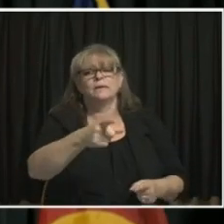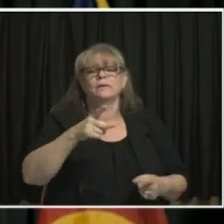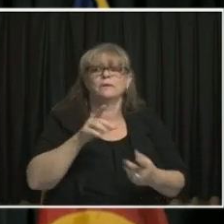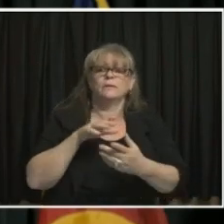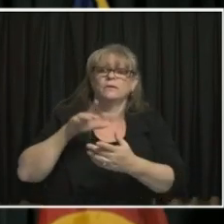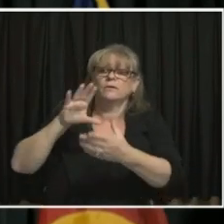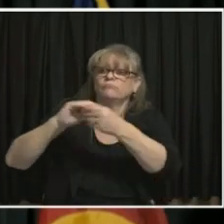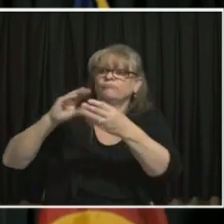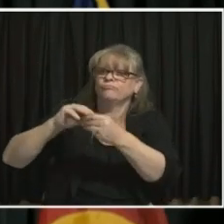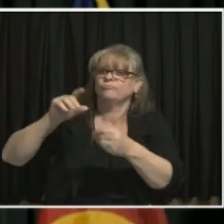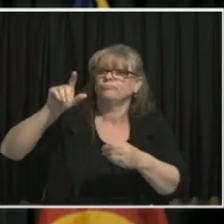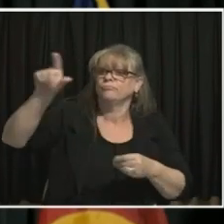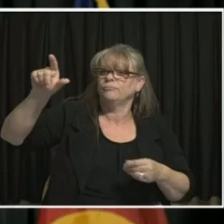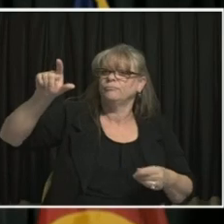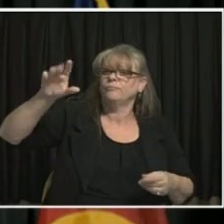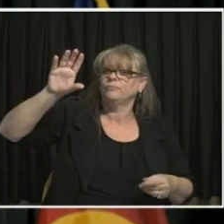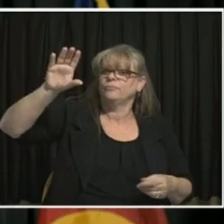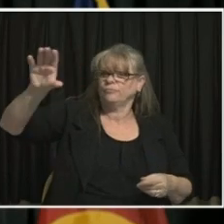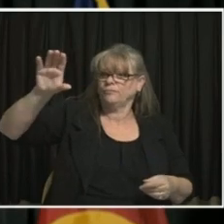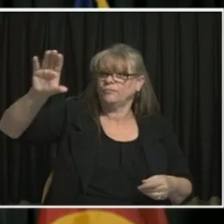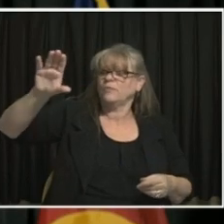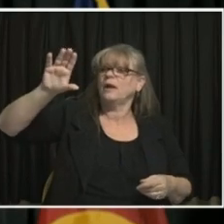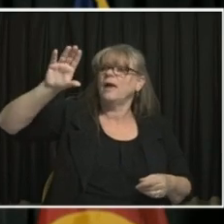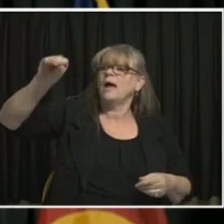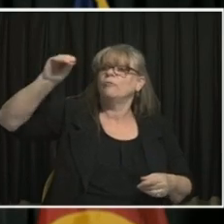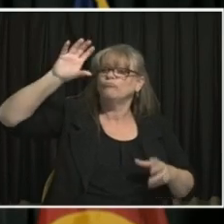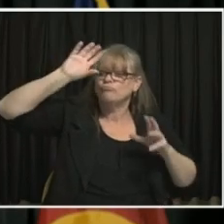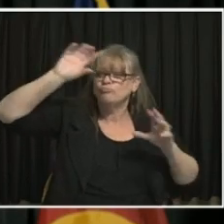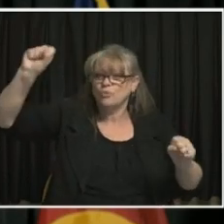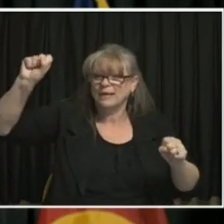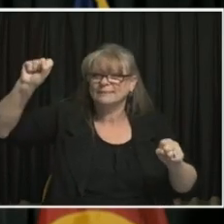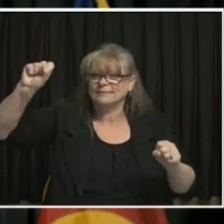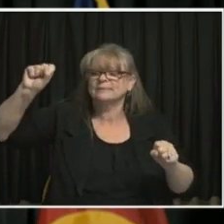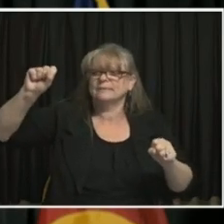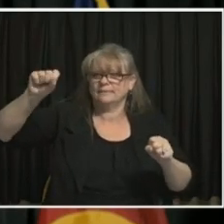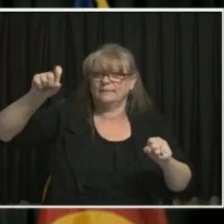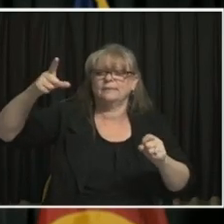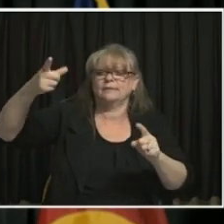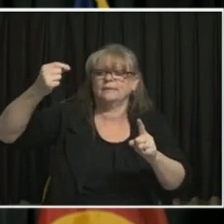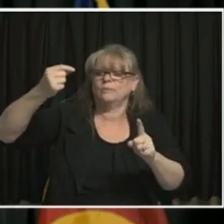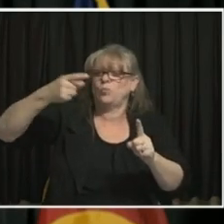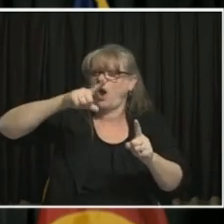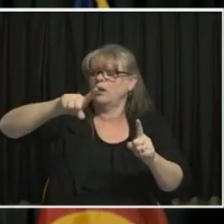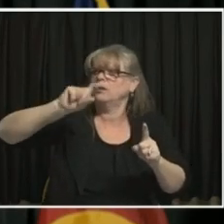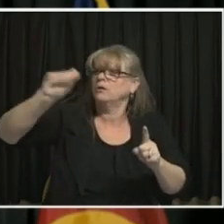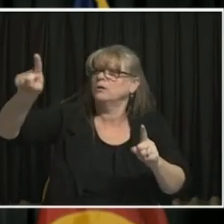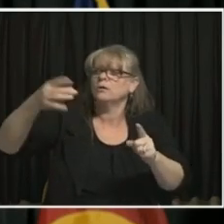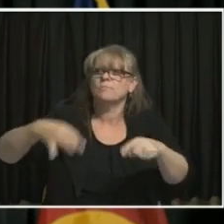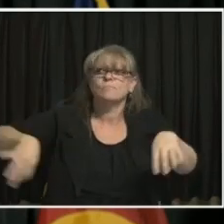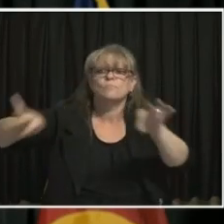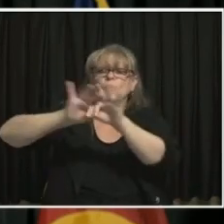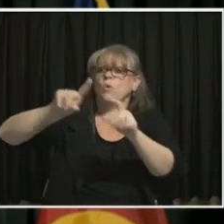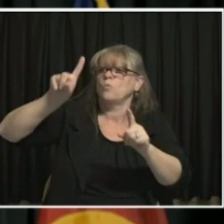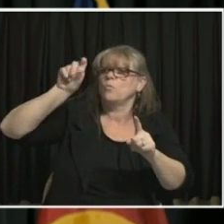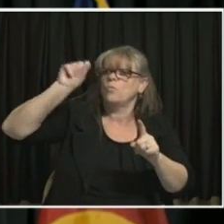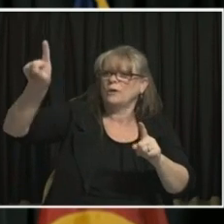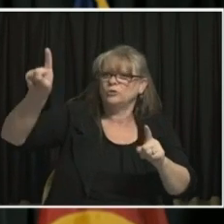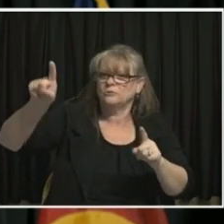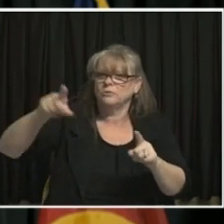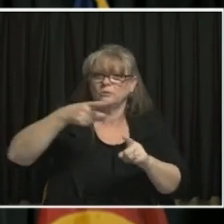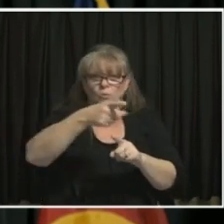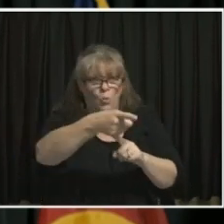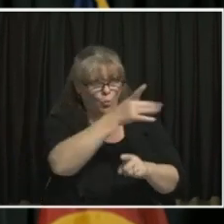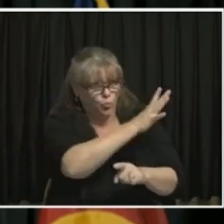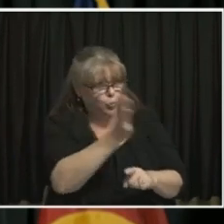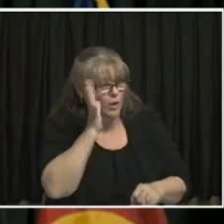What will you tell them Colorado needs the most, and will you wear a mask when you meet with President Trump? I